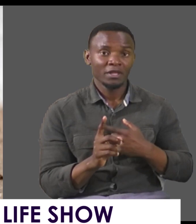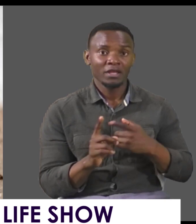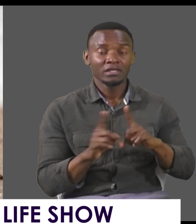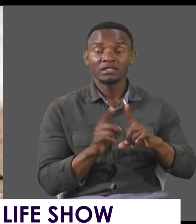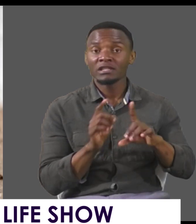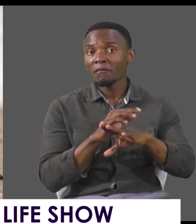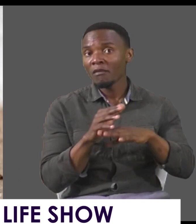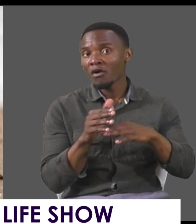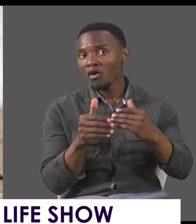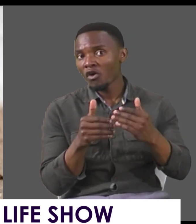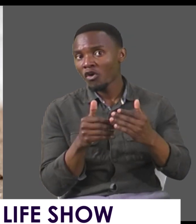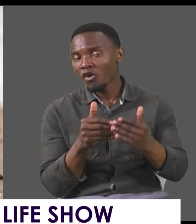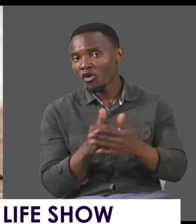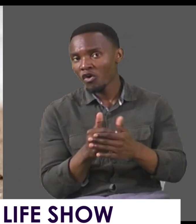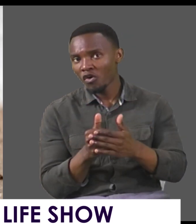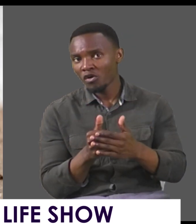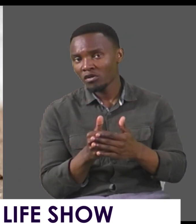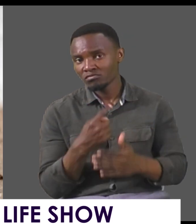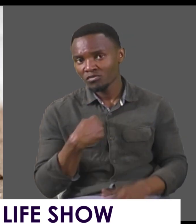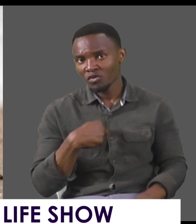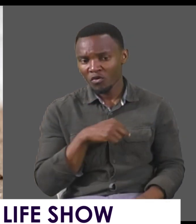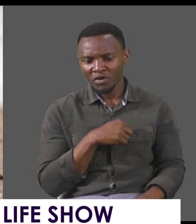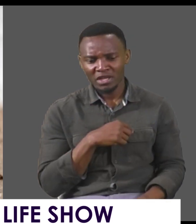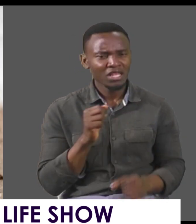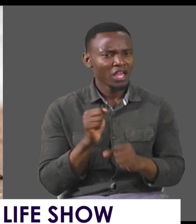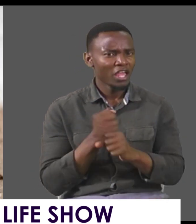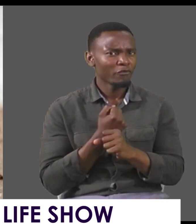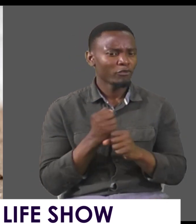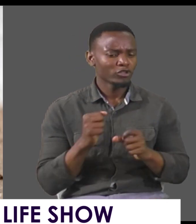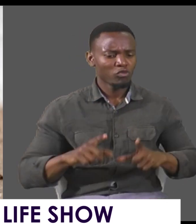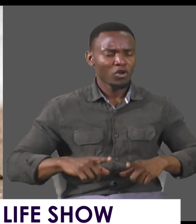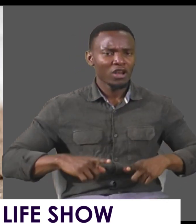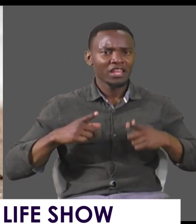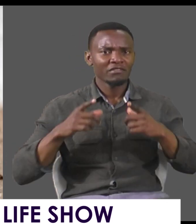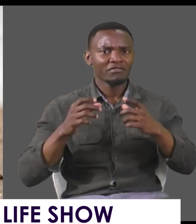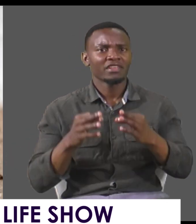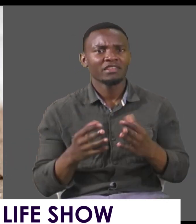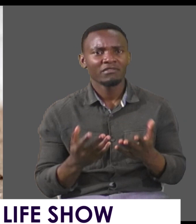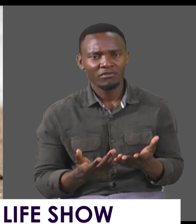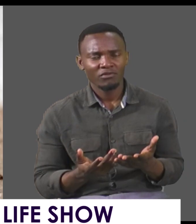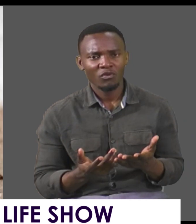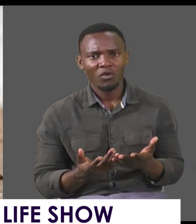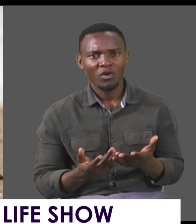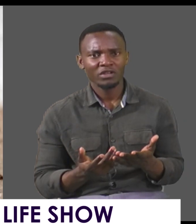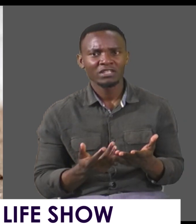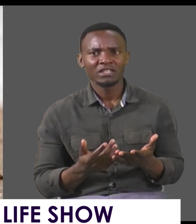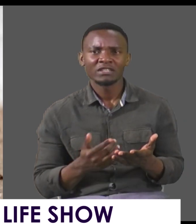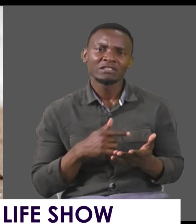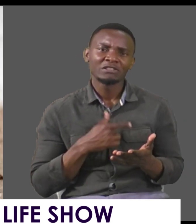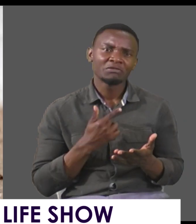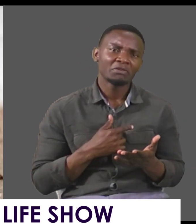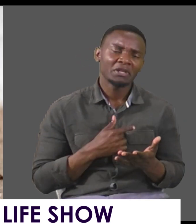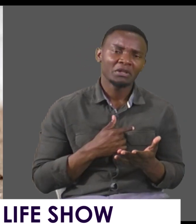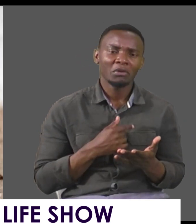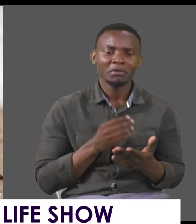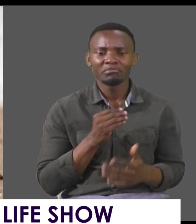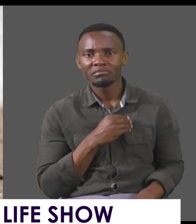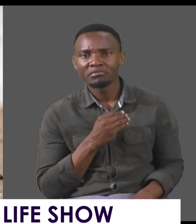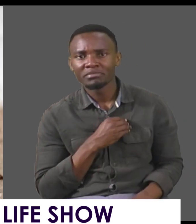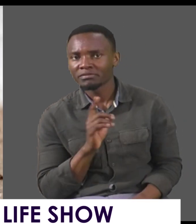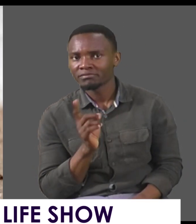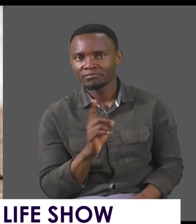none of us survives by discouraging ourselves on a daily basis. All of us needs